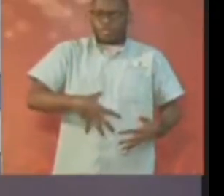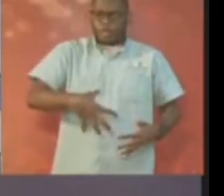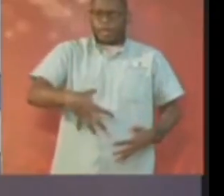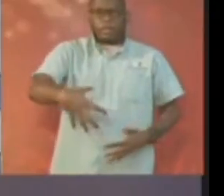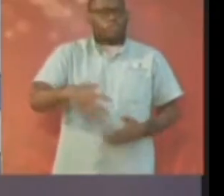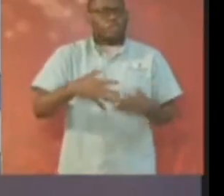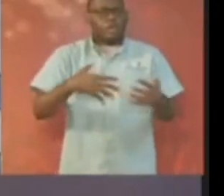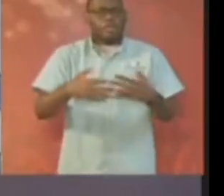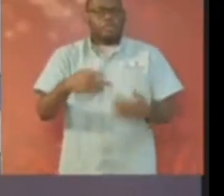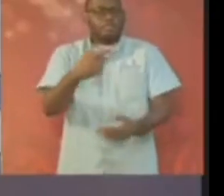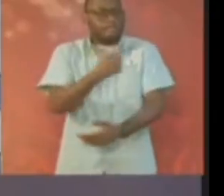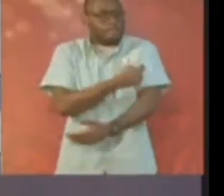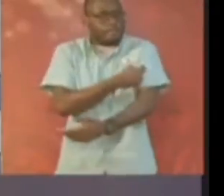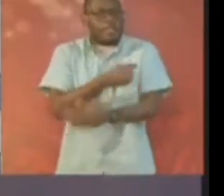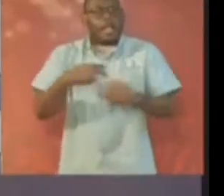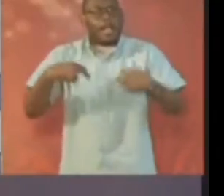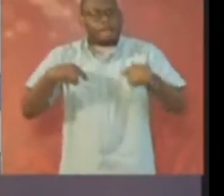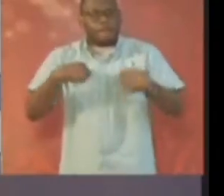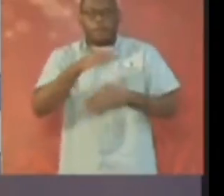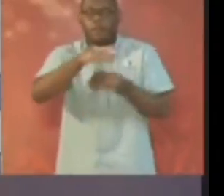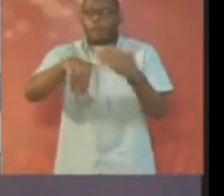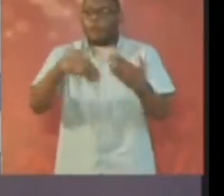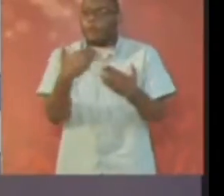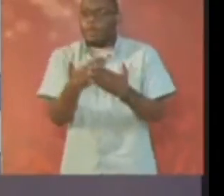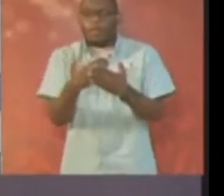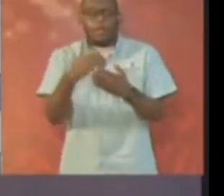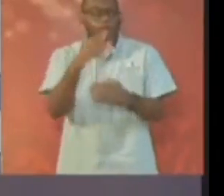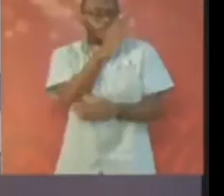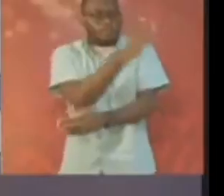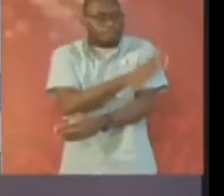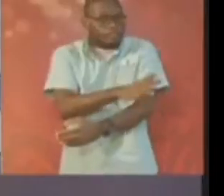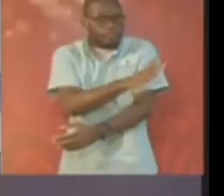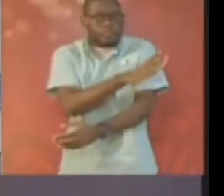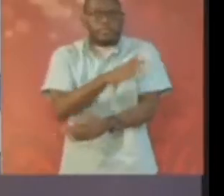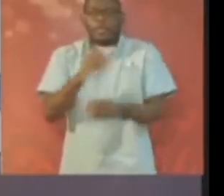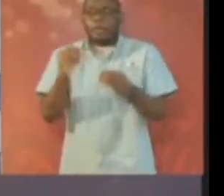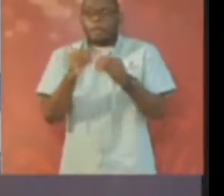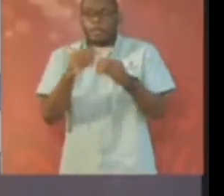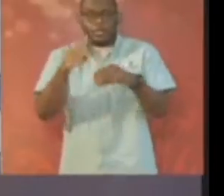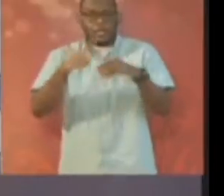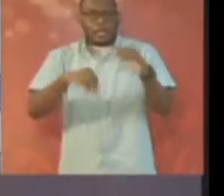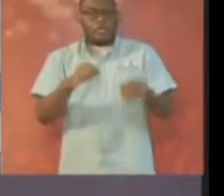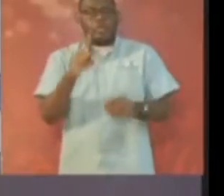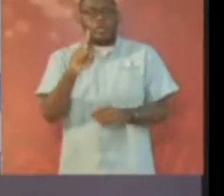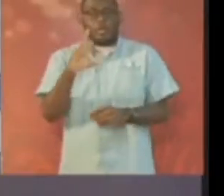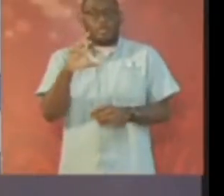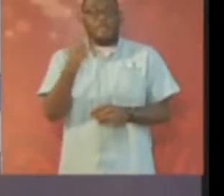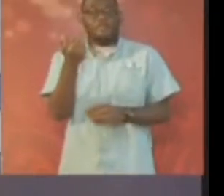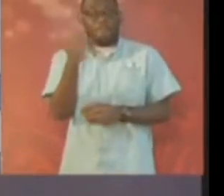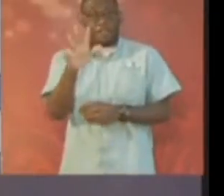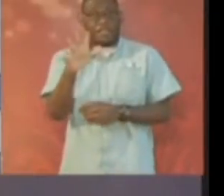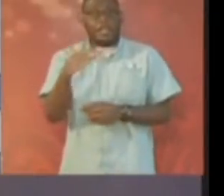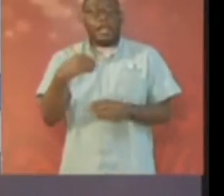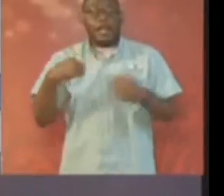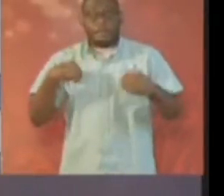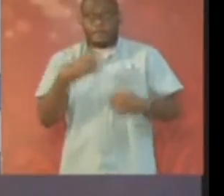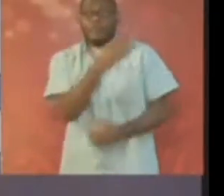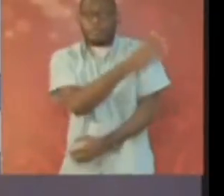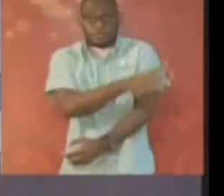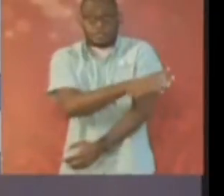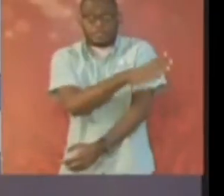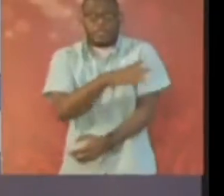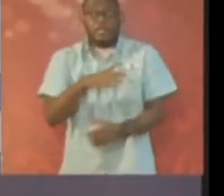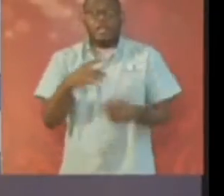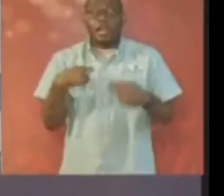at all our antenatal clinics. There are over 115 of them in the public healthcare sector. And when you visit for